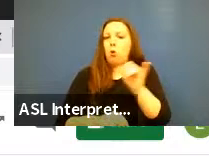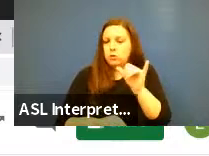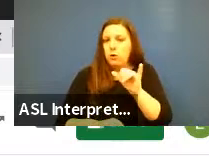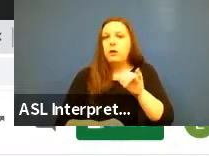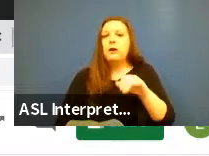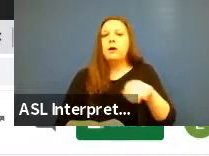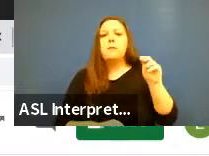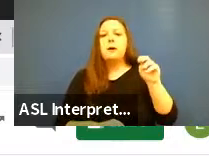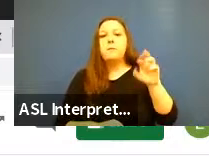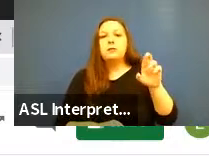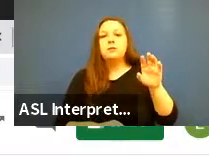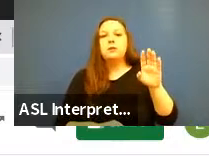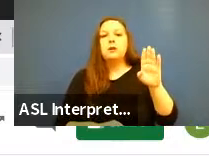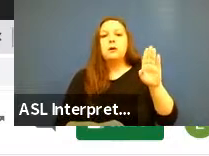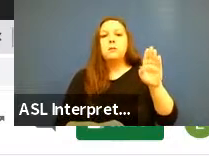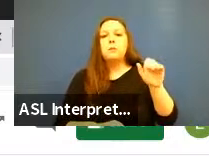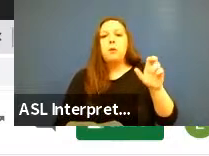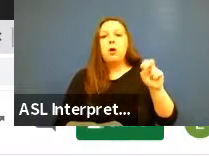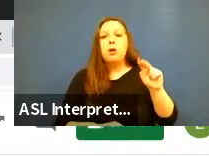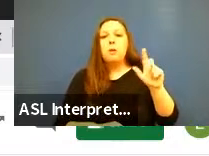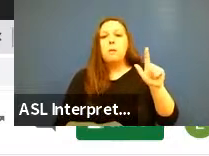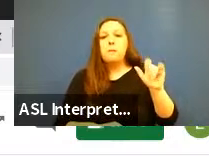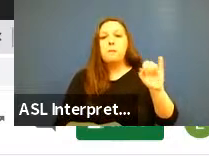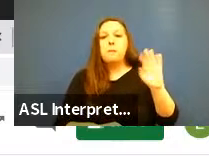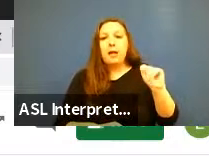sort of synthesized all of this for us.